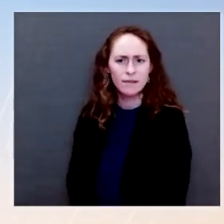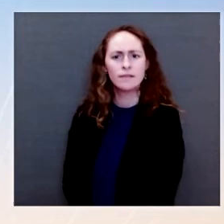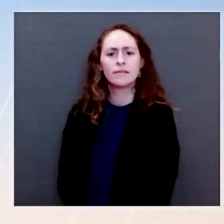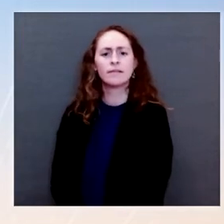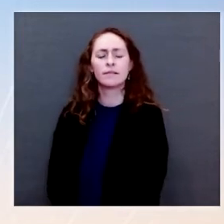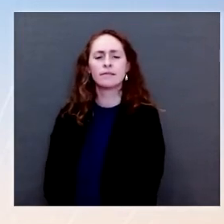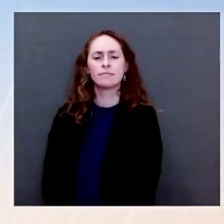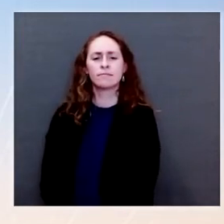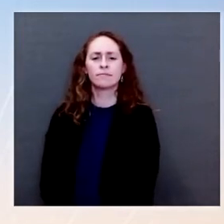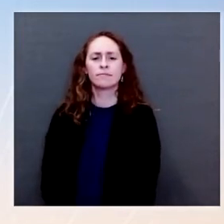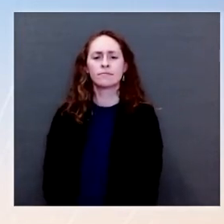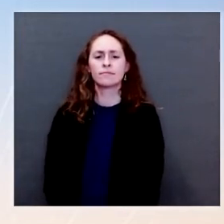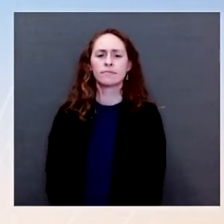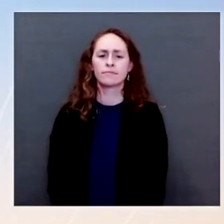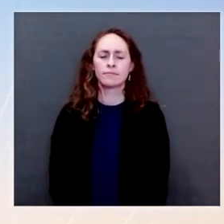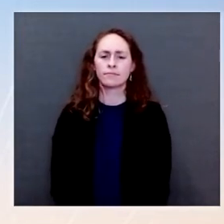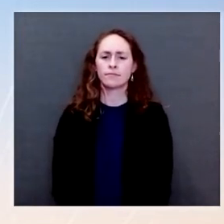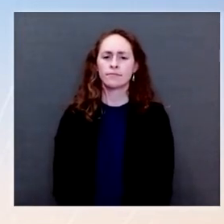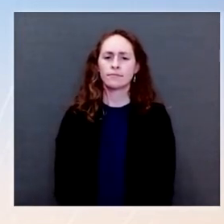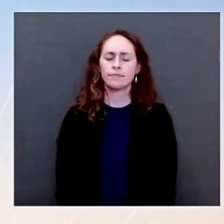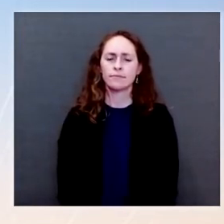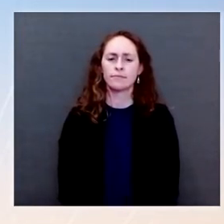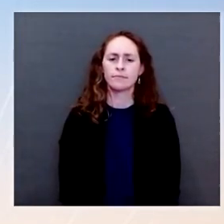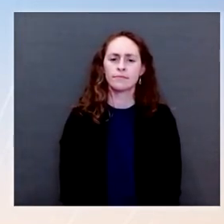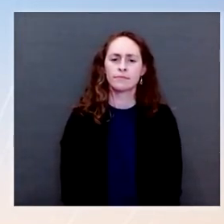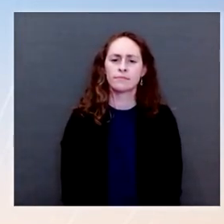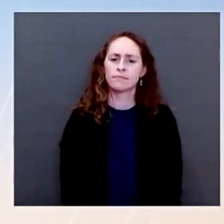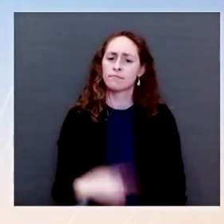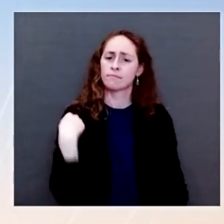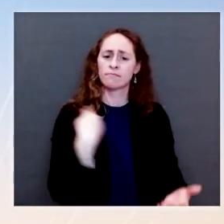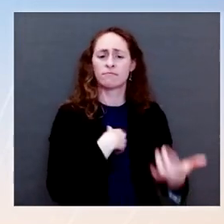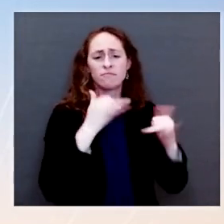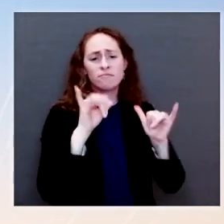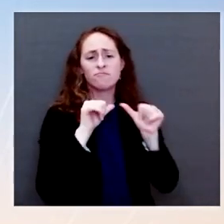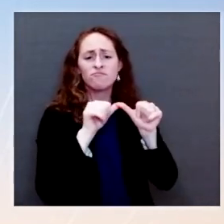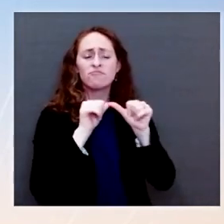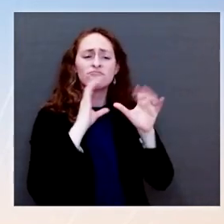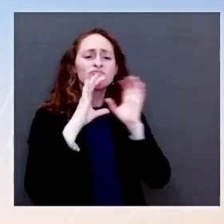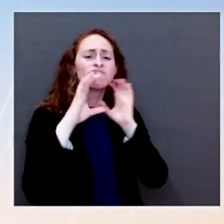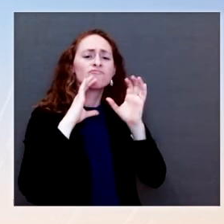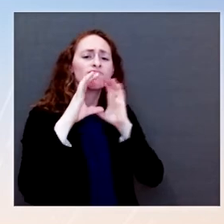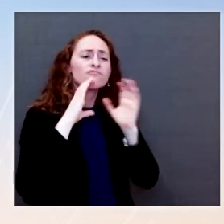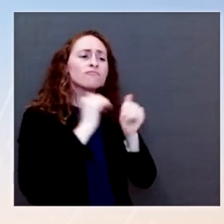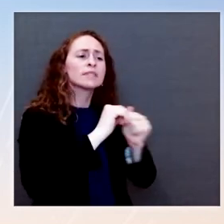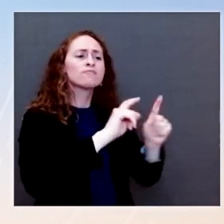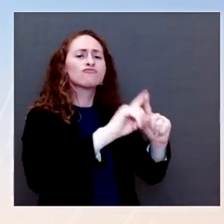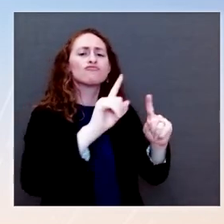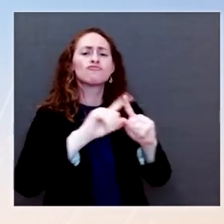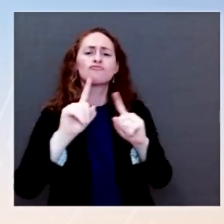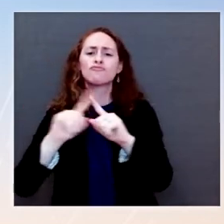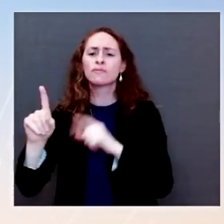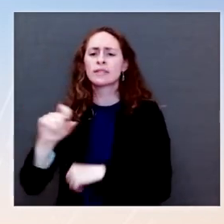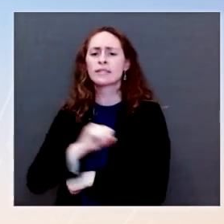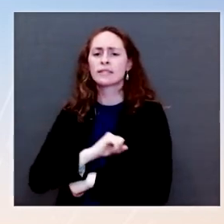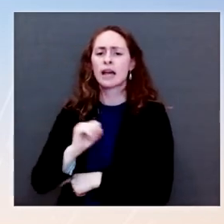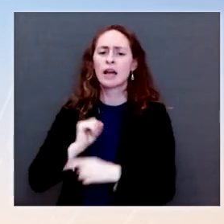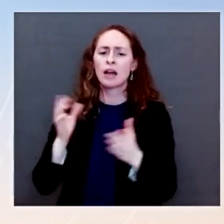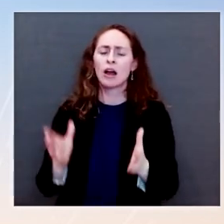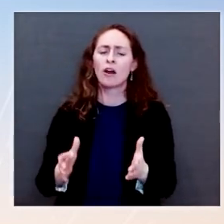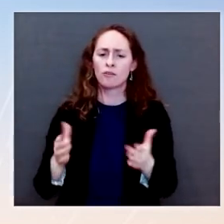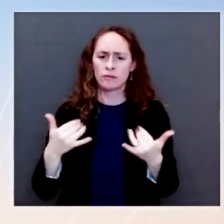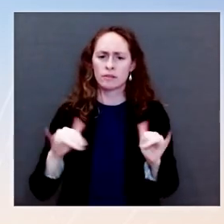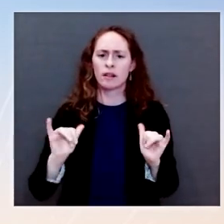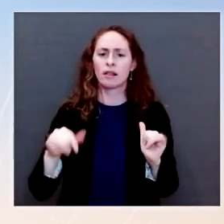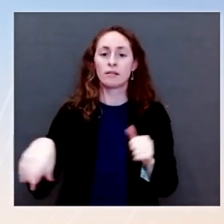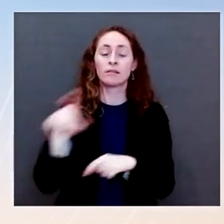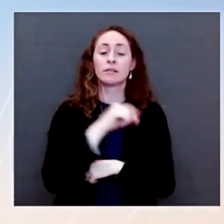continue. And of course, Leader Schumer certainly understands and knows that you need the majority, every single Democrat, in order to successfully move forward